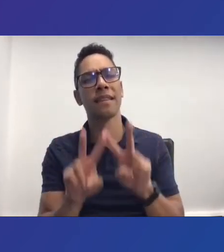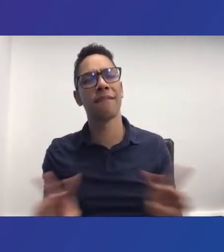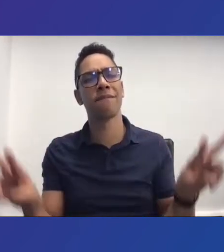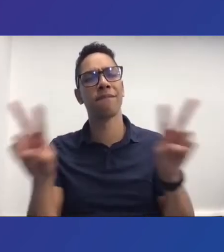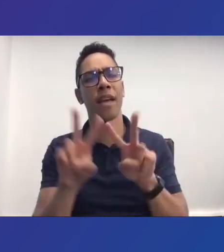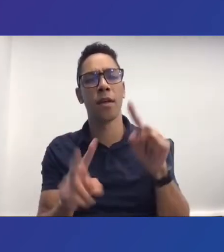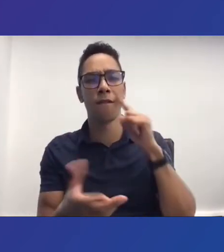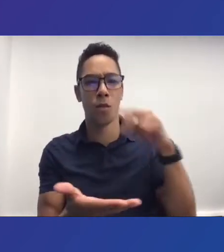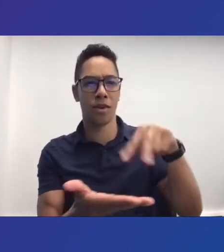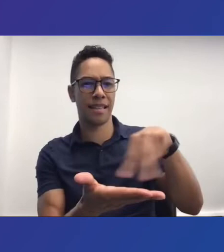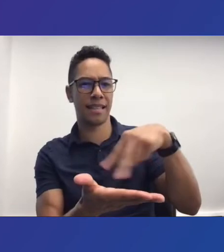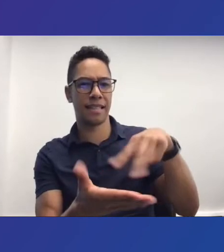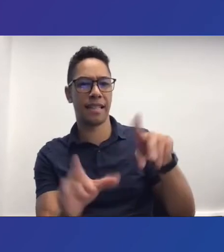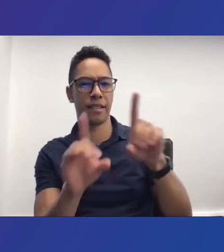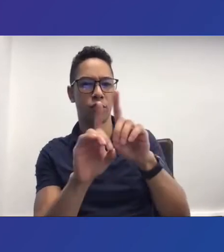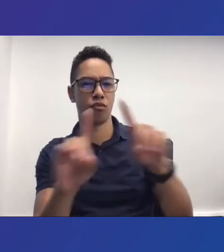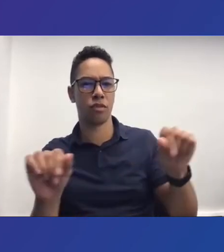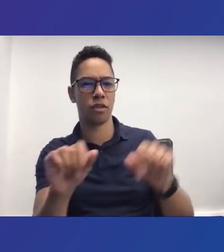degree in dance?